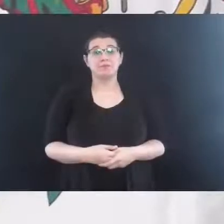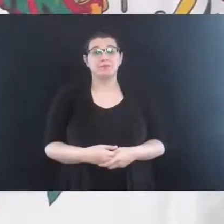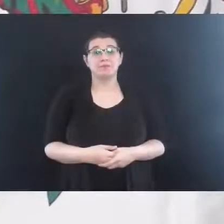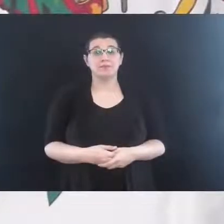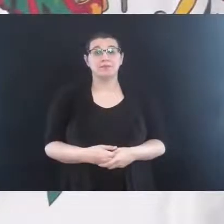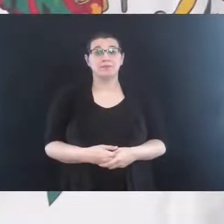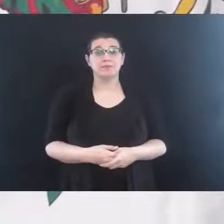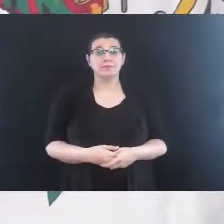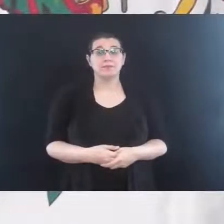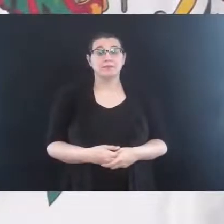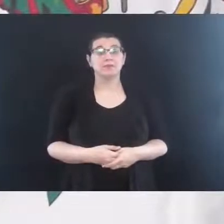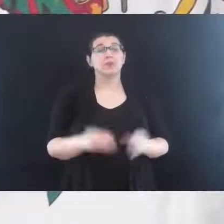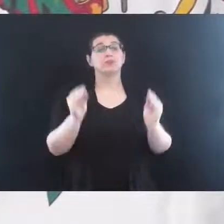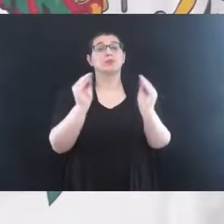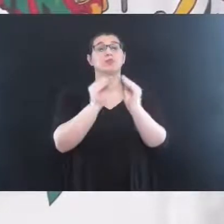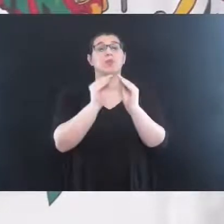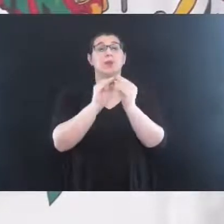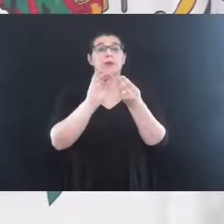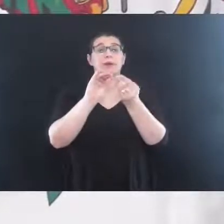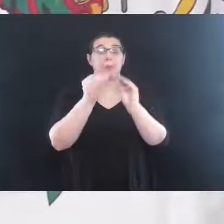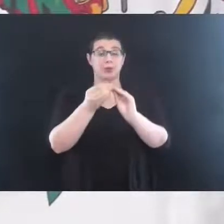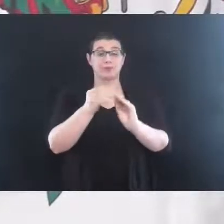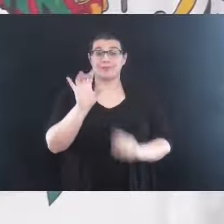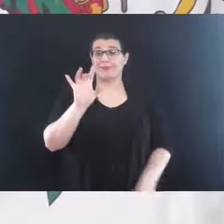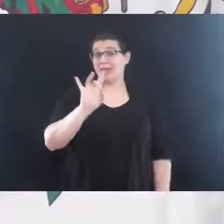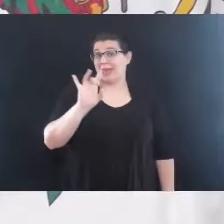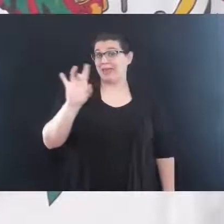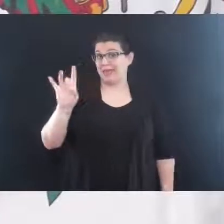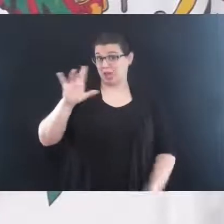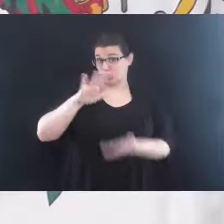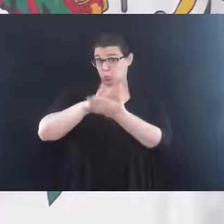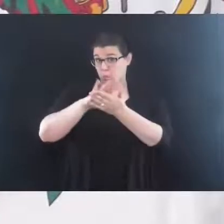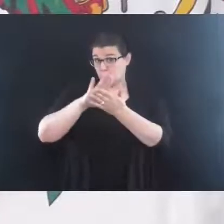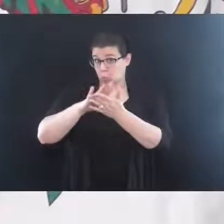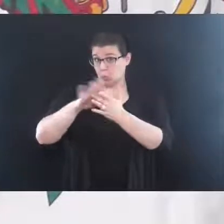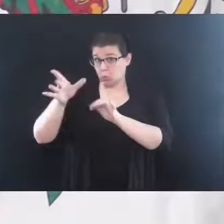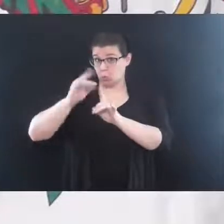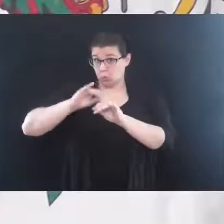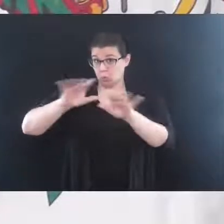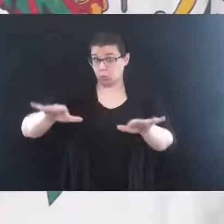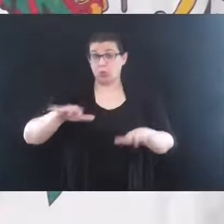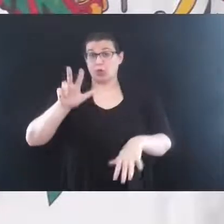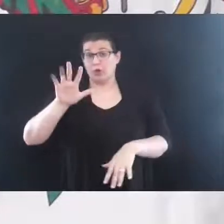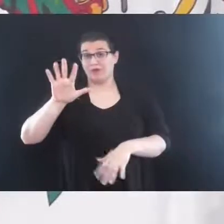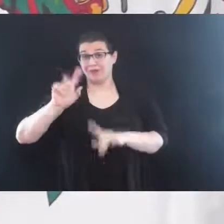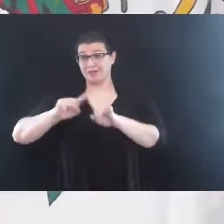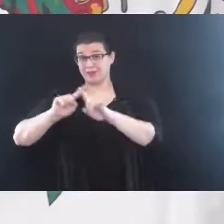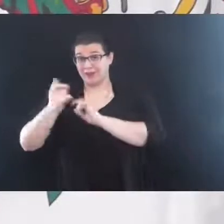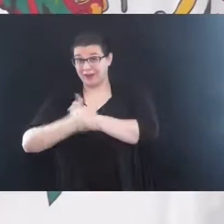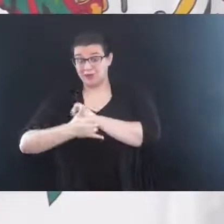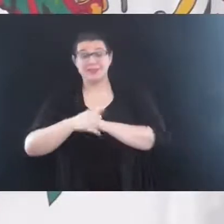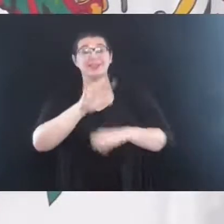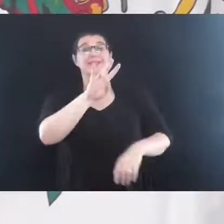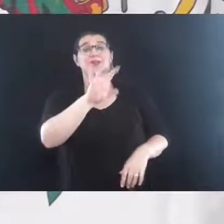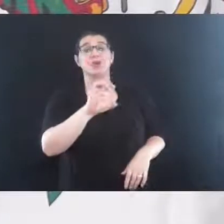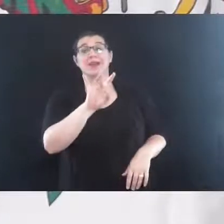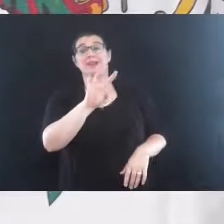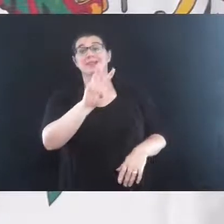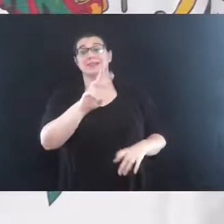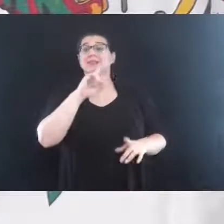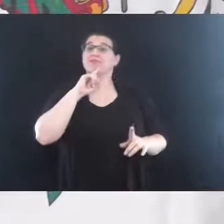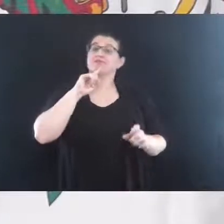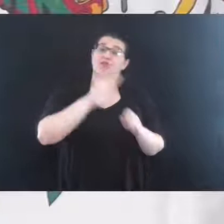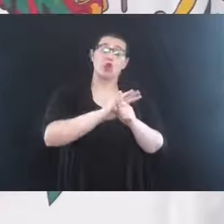Well, let me read you some more numbers. We've got 88 school outbreaks now in 35 counties. We've got 786 confirmed